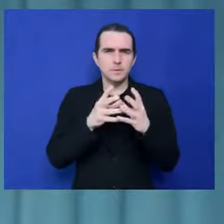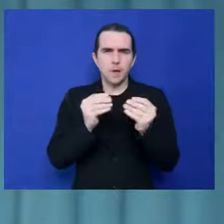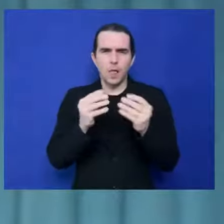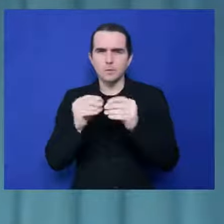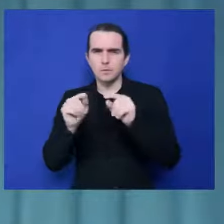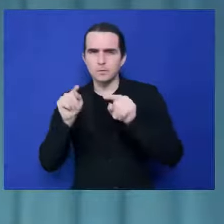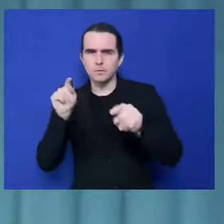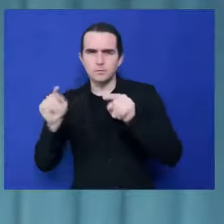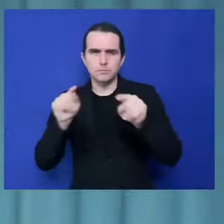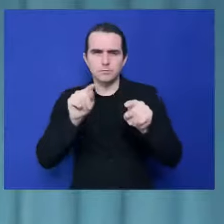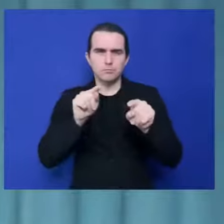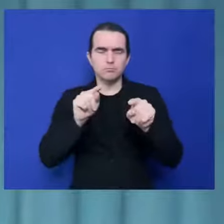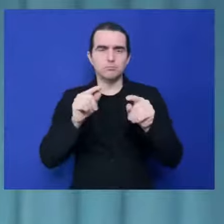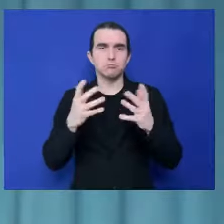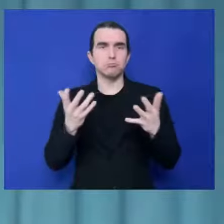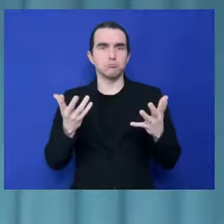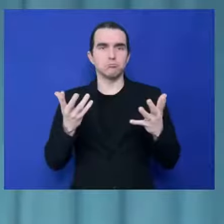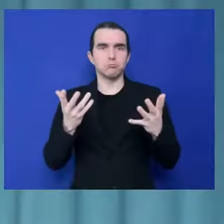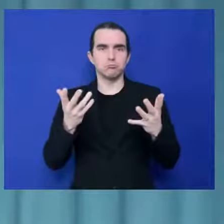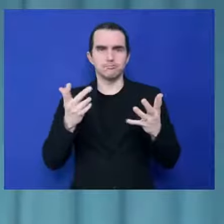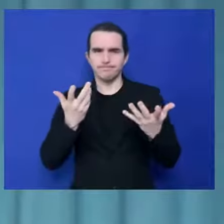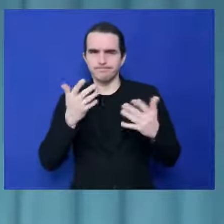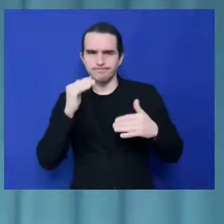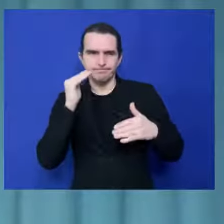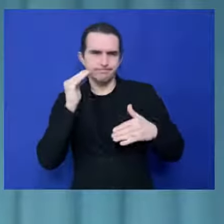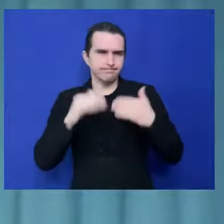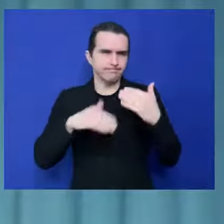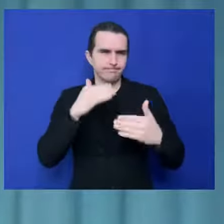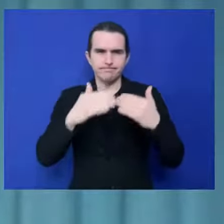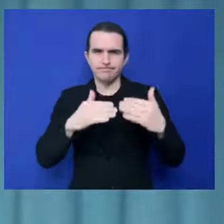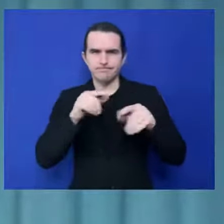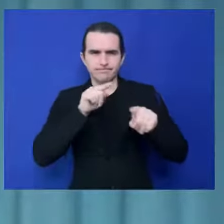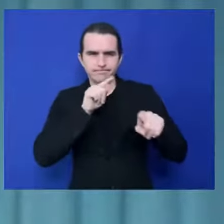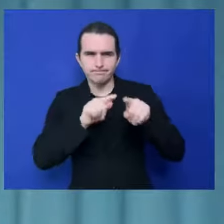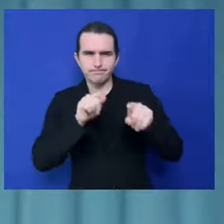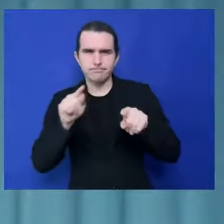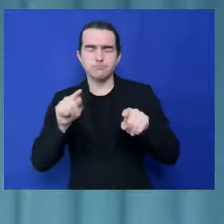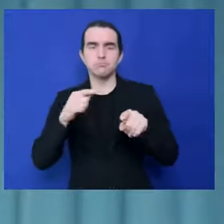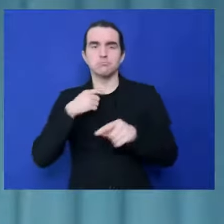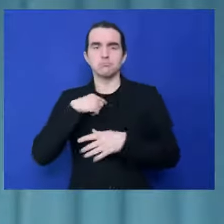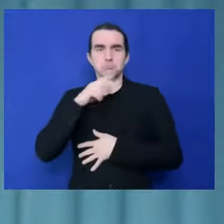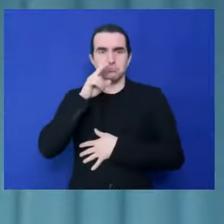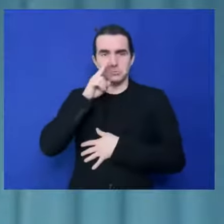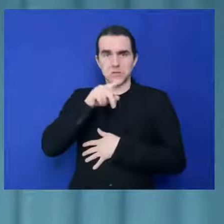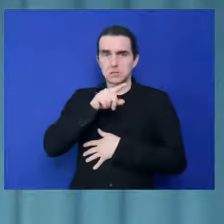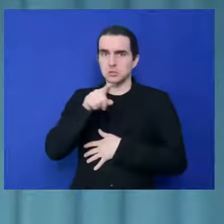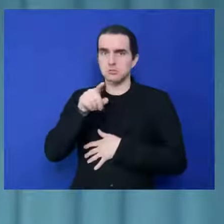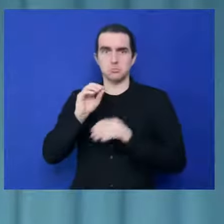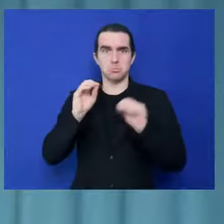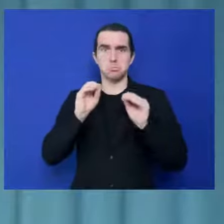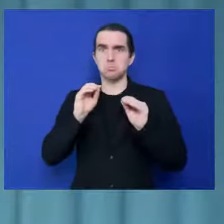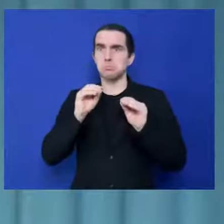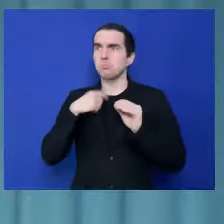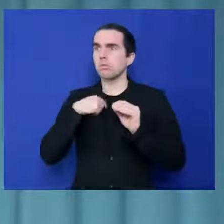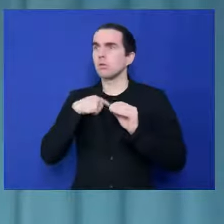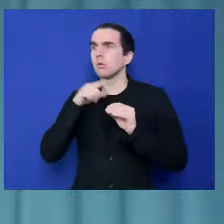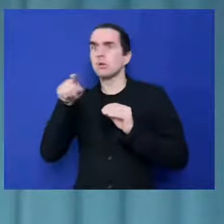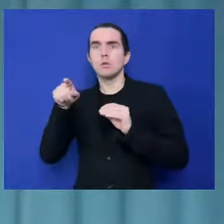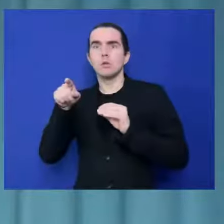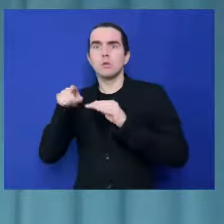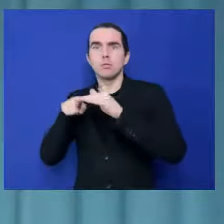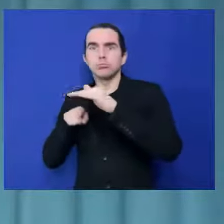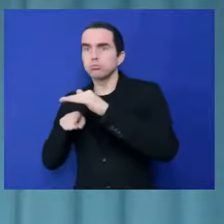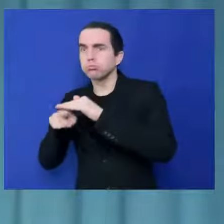which needs to be done and to collaborate with so many municipalities. Ethan, my first question, and